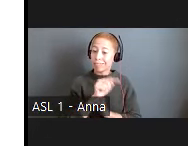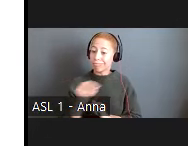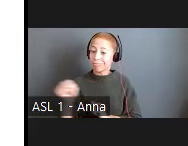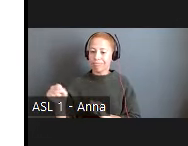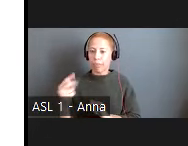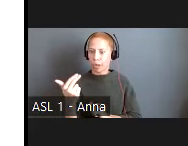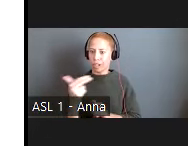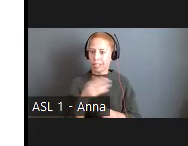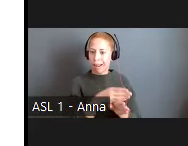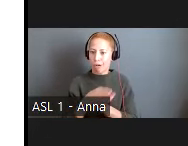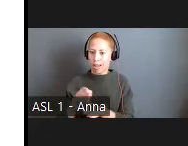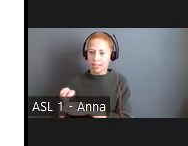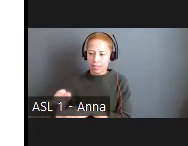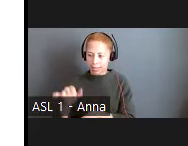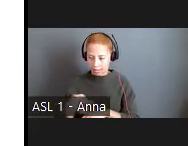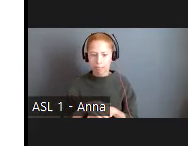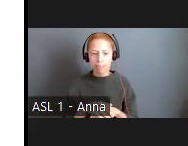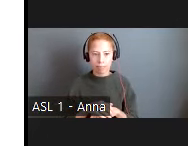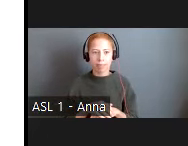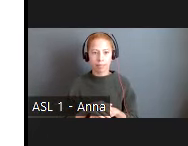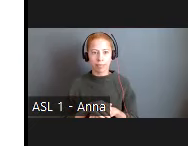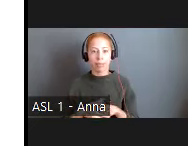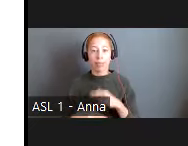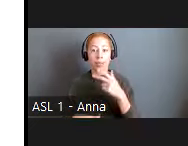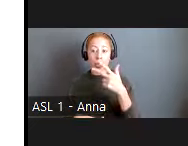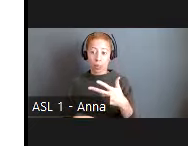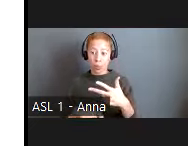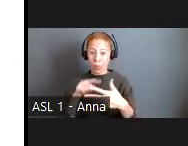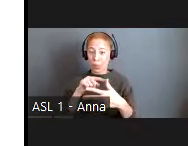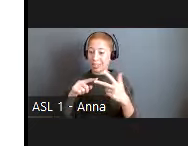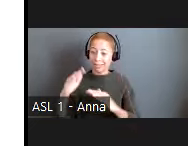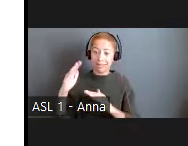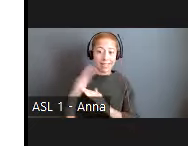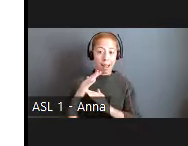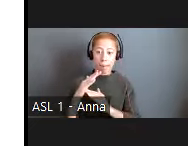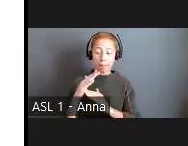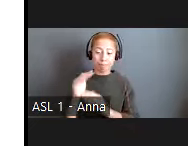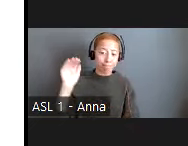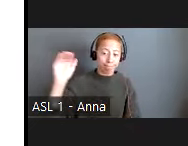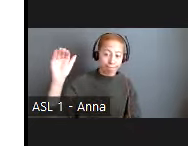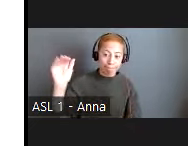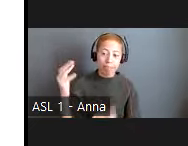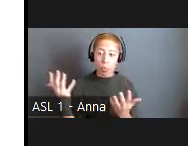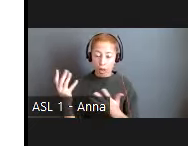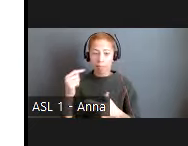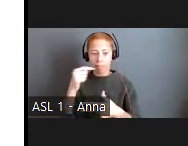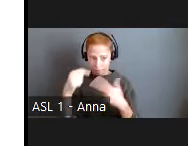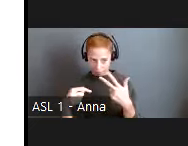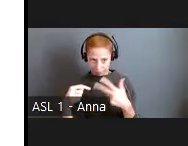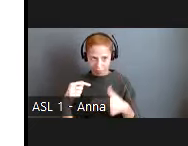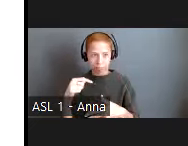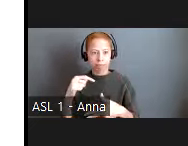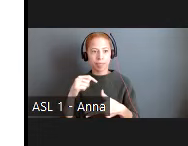Our three top asks are outlined here. So one is to